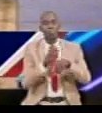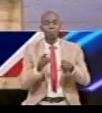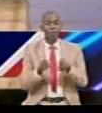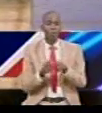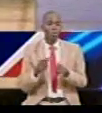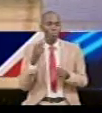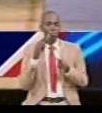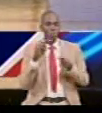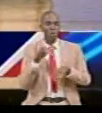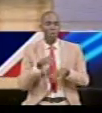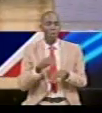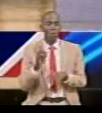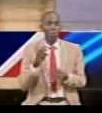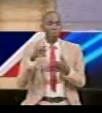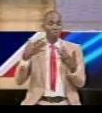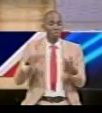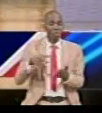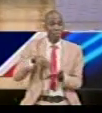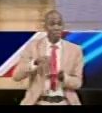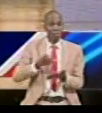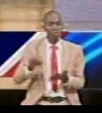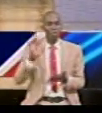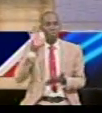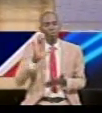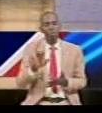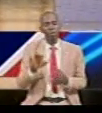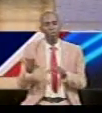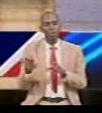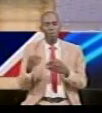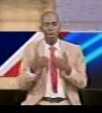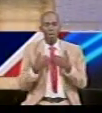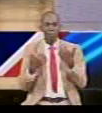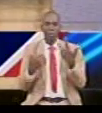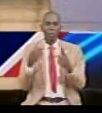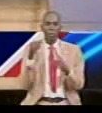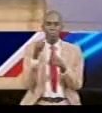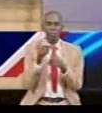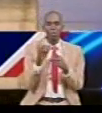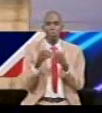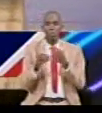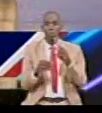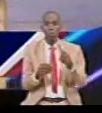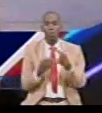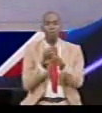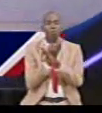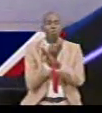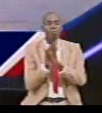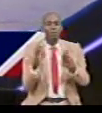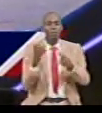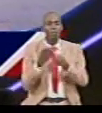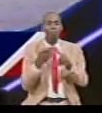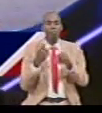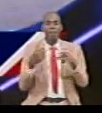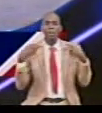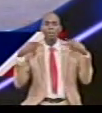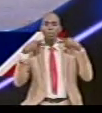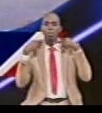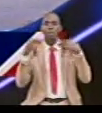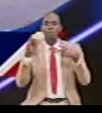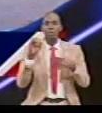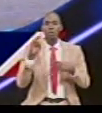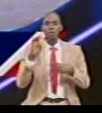verses, we're going to think of 3 points. Number one, freedom from the yoke of